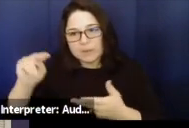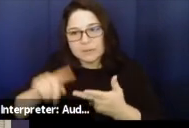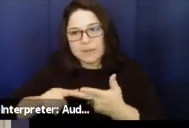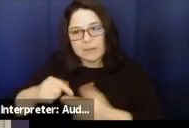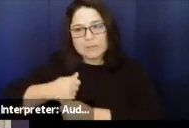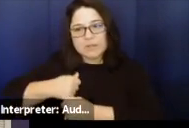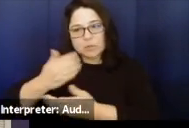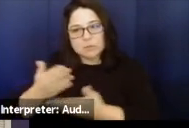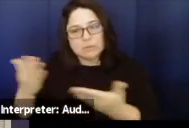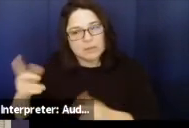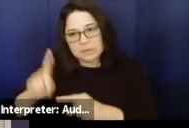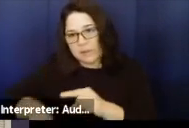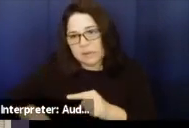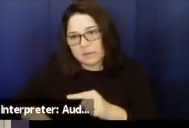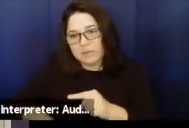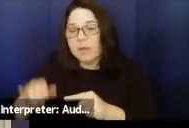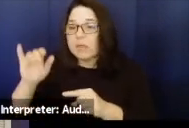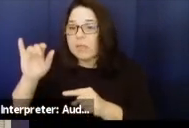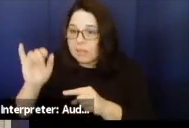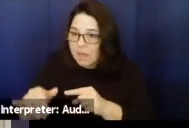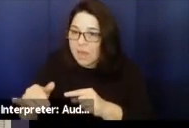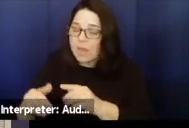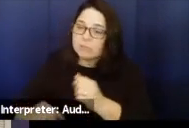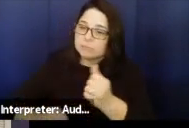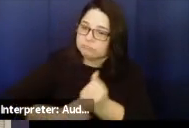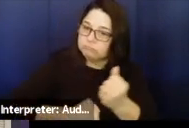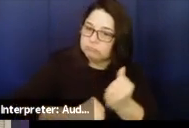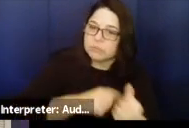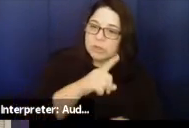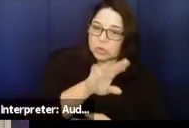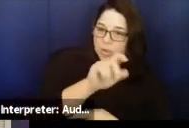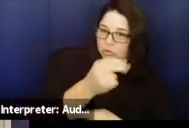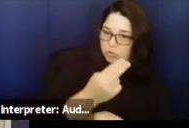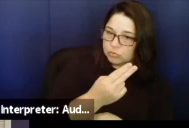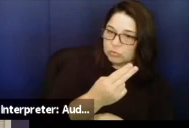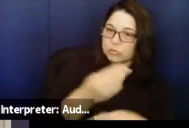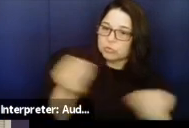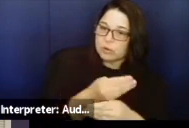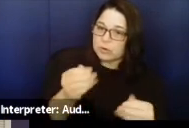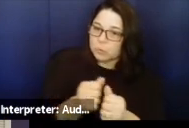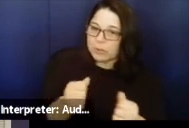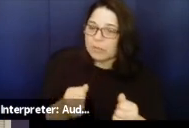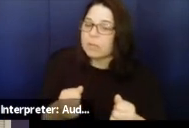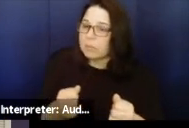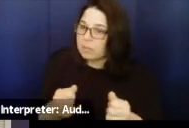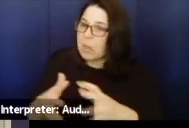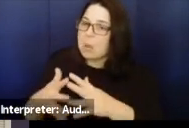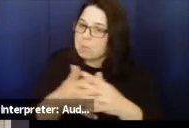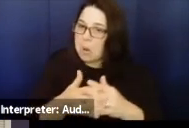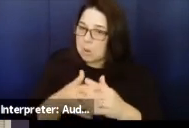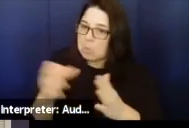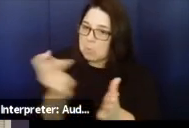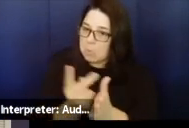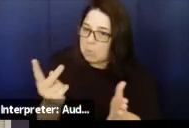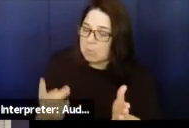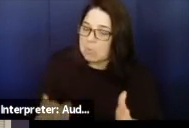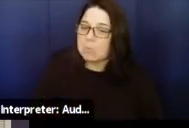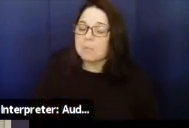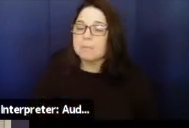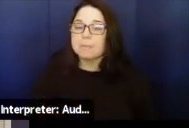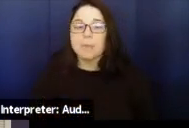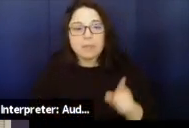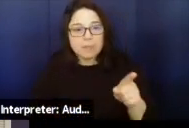action then supported and justified the Dutch trade with the Americans. In this cartoon,